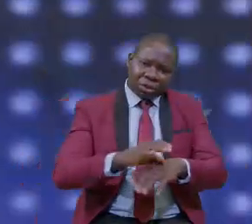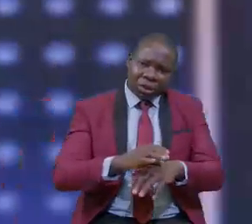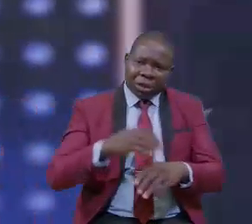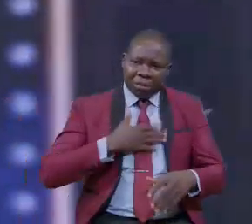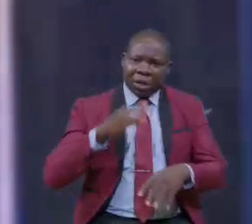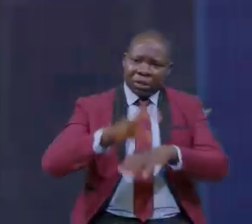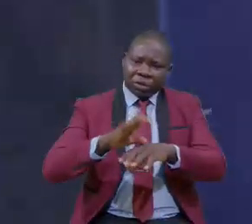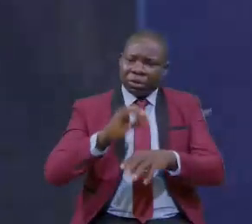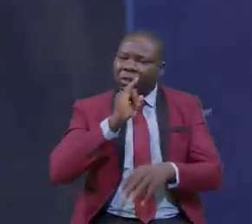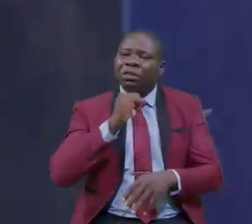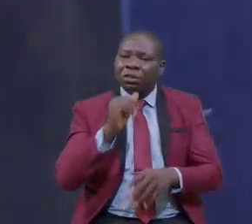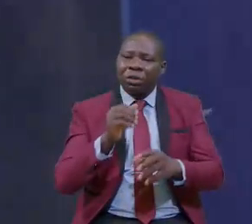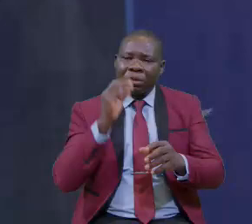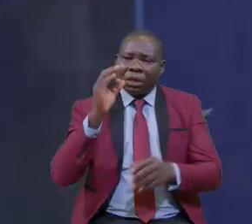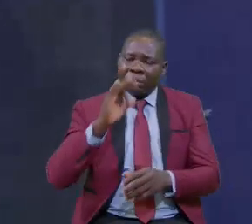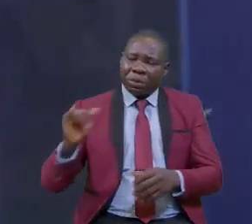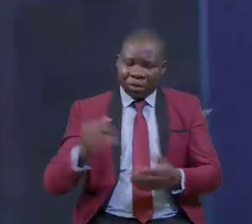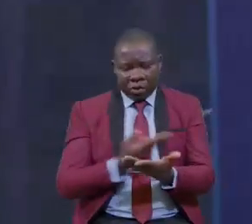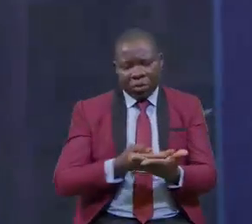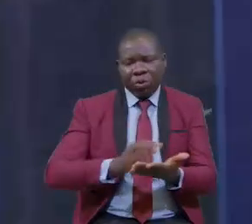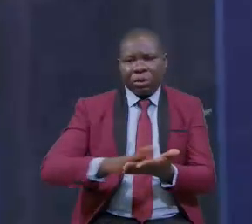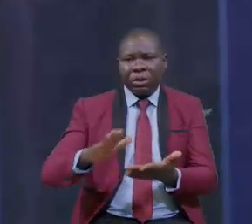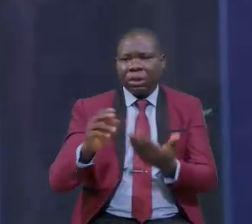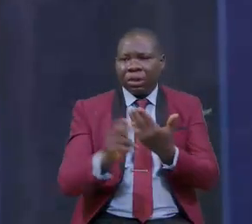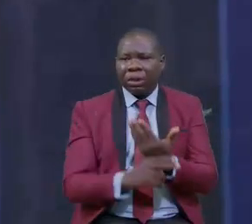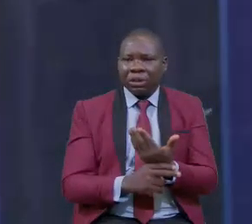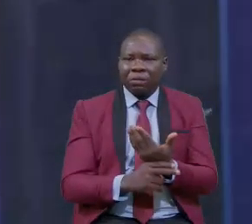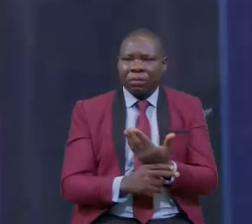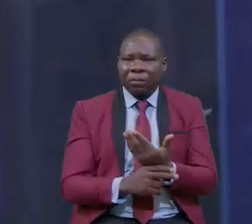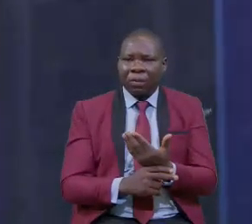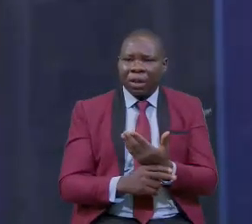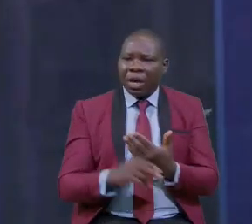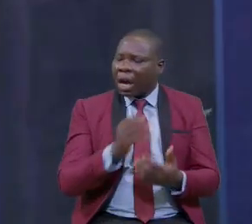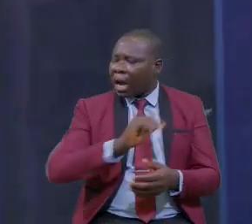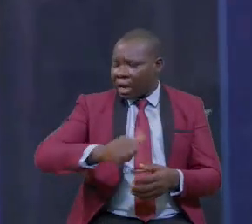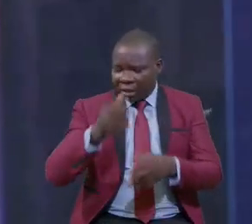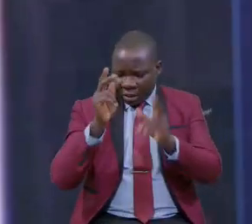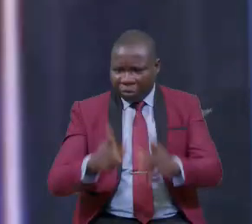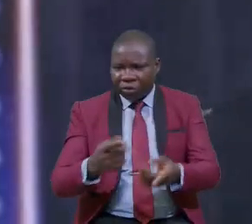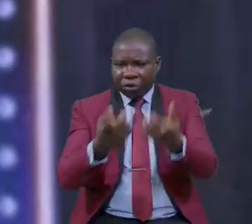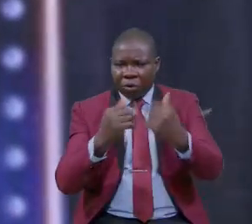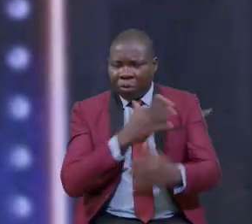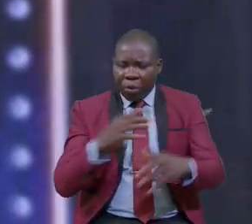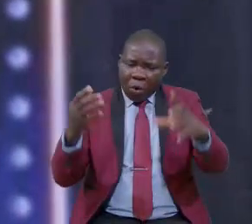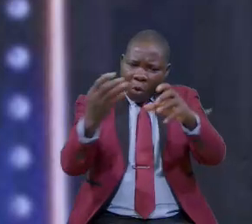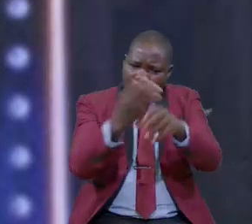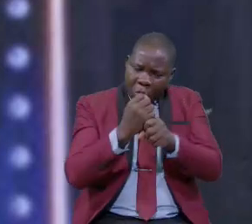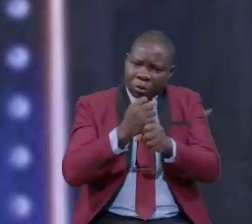Samuel Brengel. They also upheld the message of holiness and sanctification.